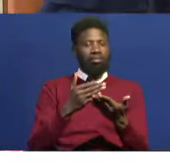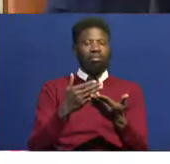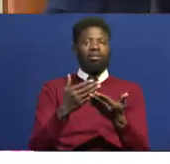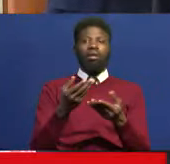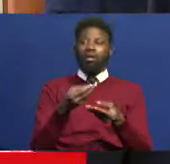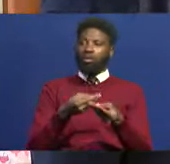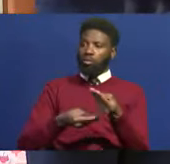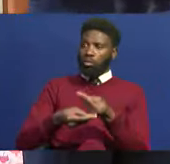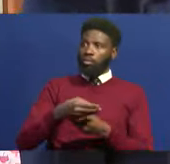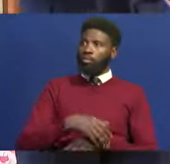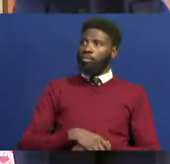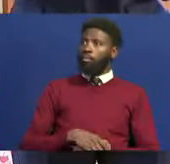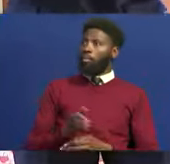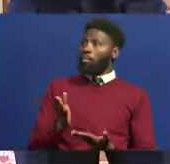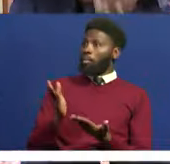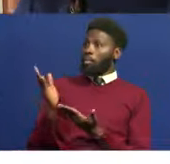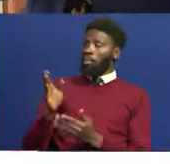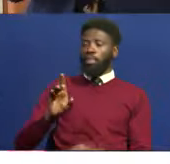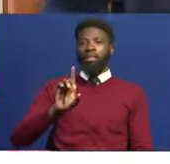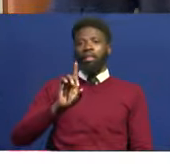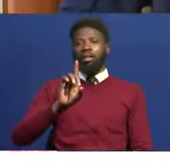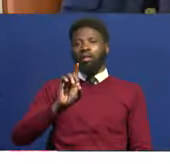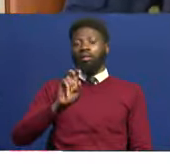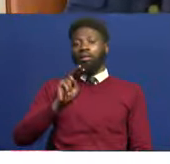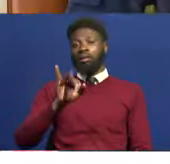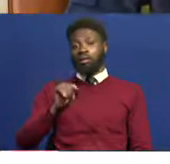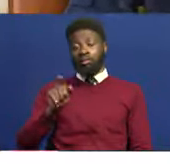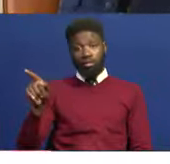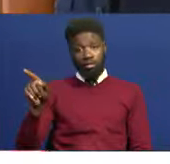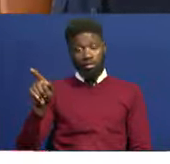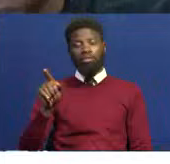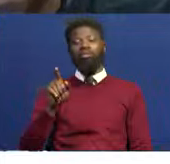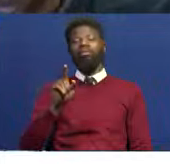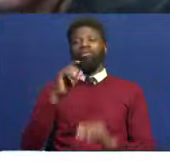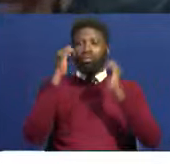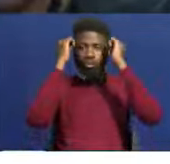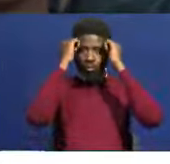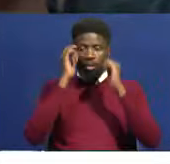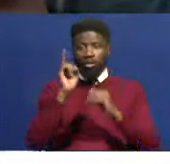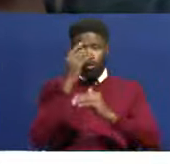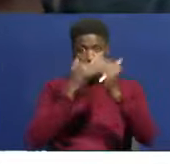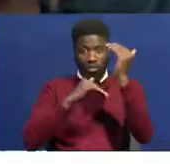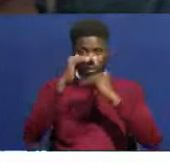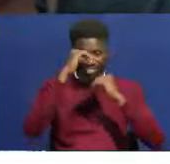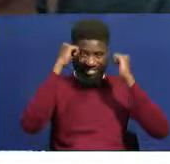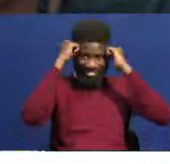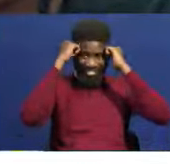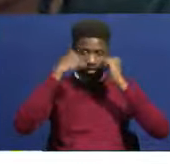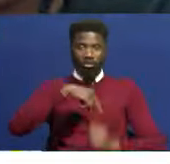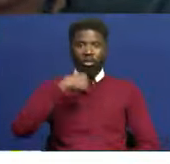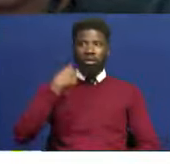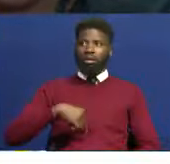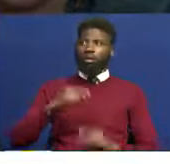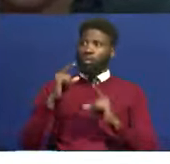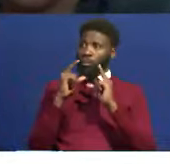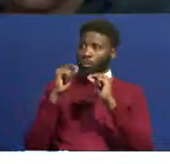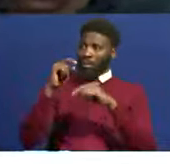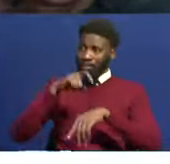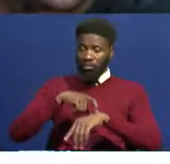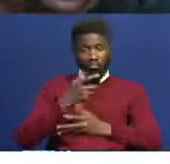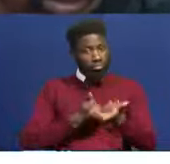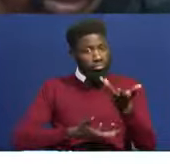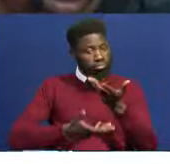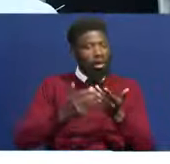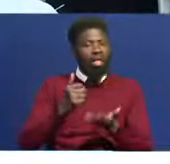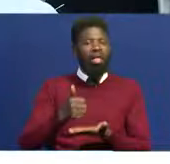Denis Odhiambo, a University of Nairobi student pursuing Chinese studies, expressed that the festival provided him with invaluable